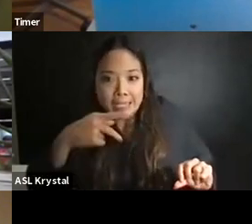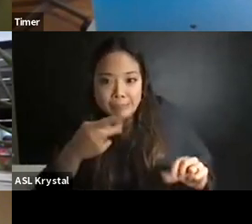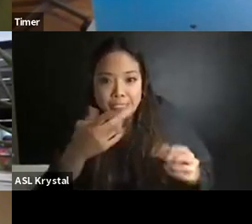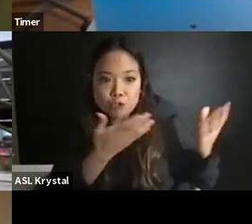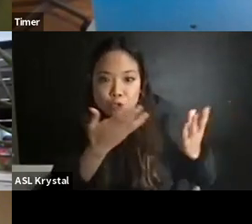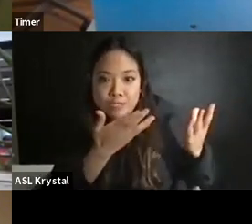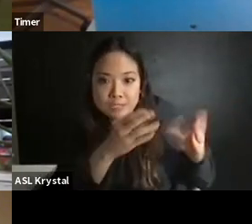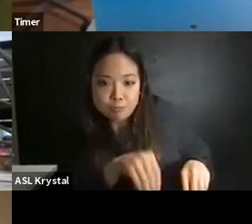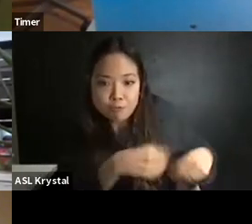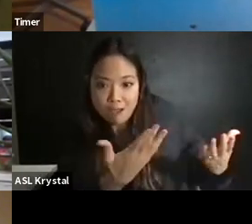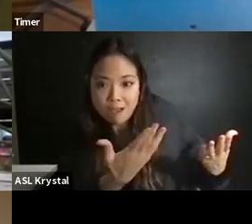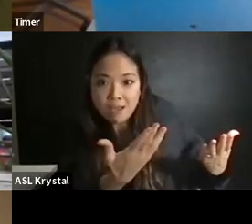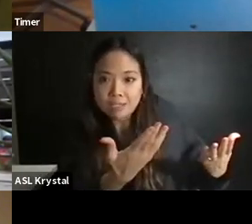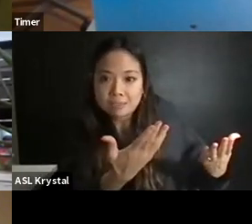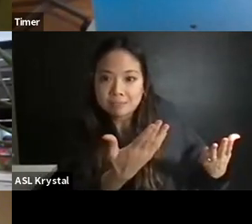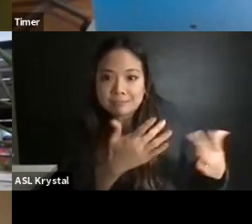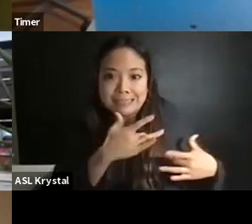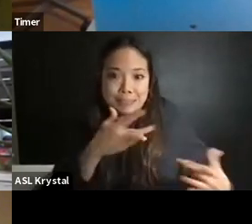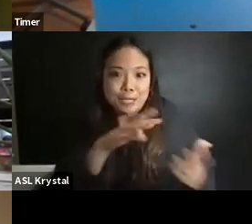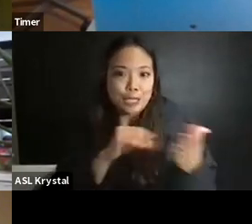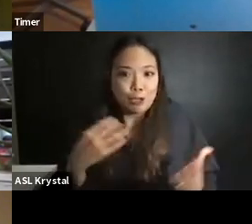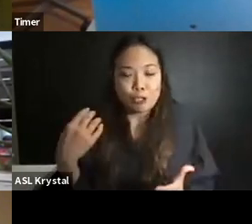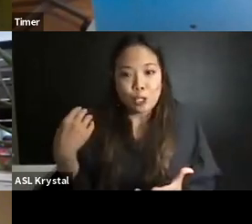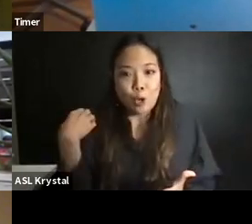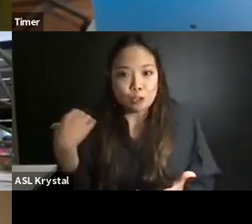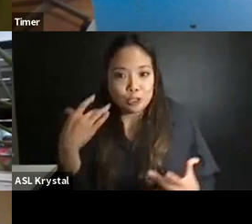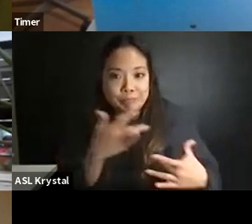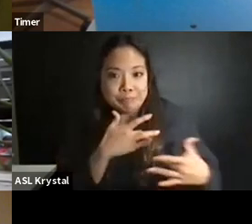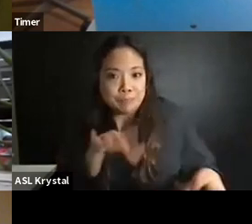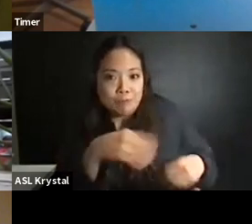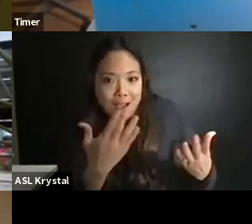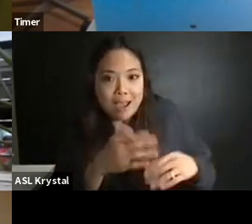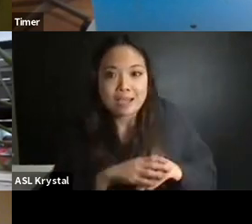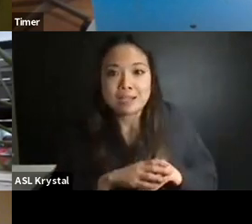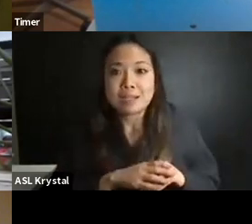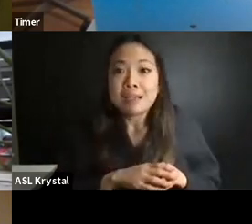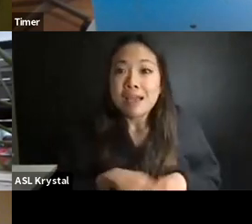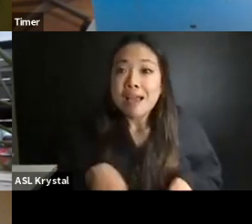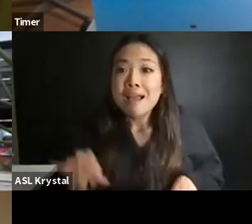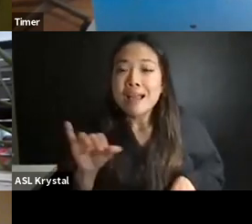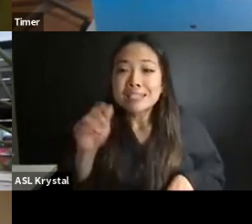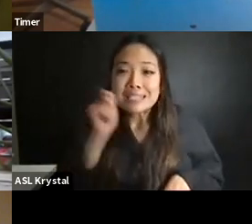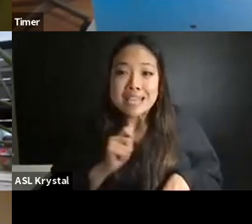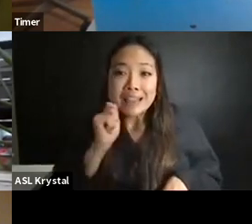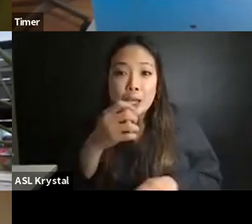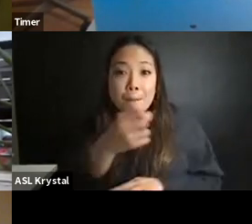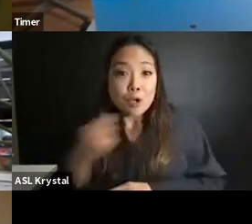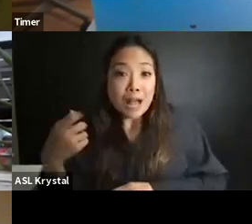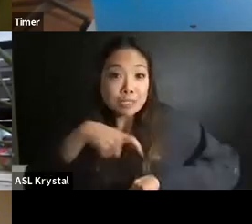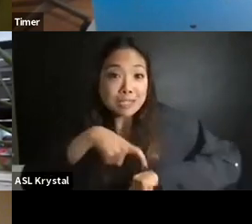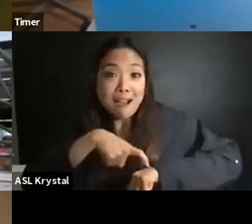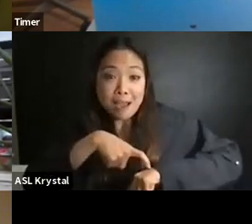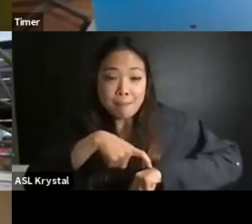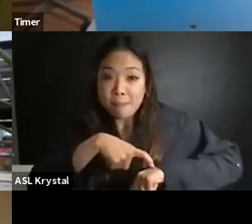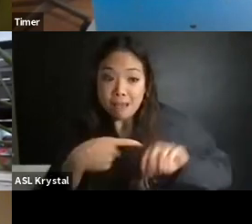the learning coach typically delivers including daily push in and pull out time as designated in our child's iep i am